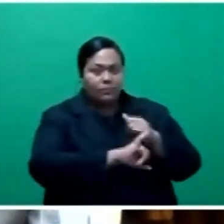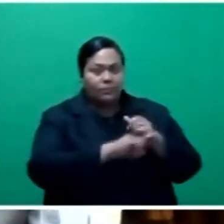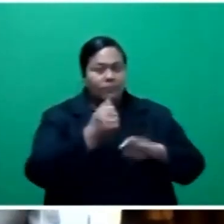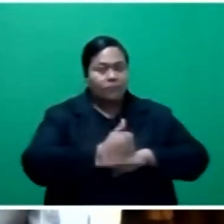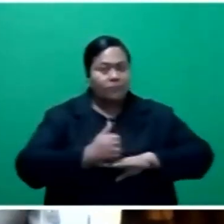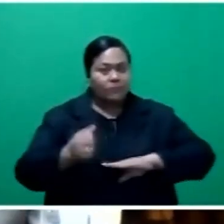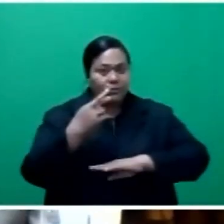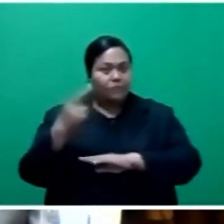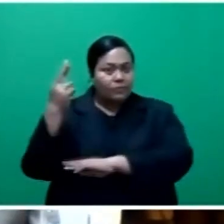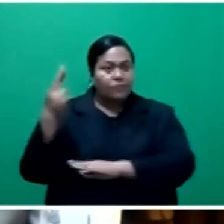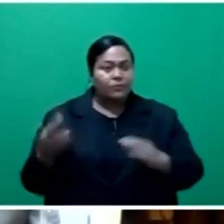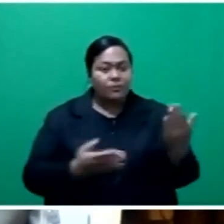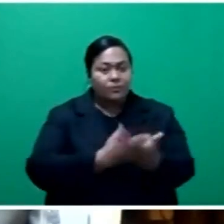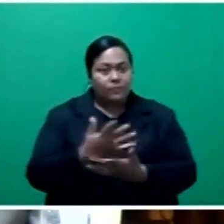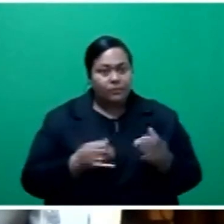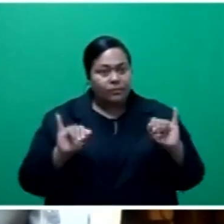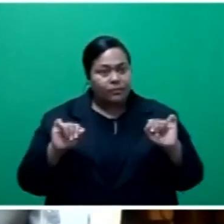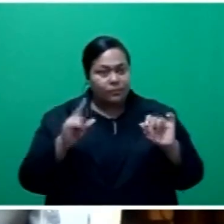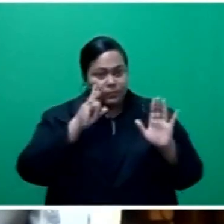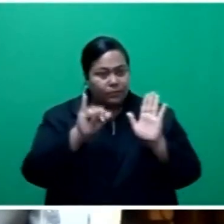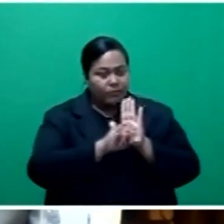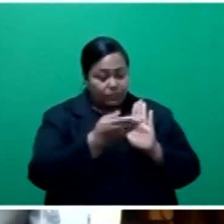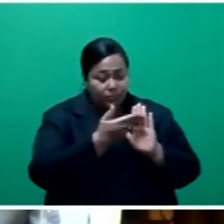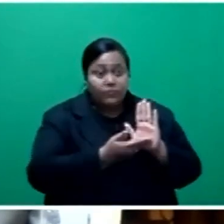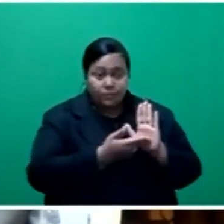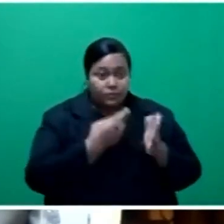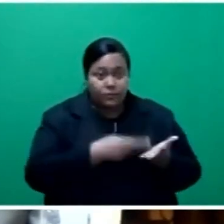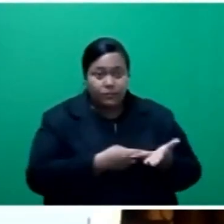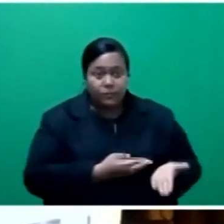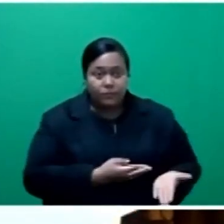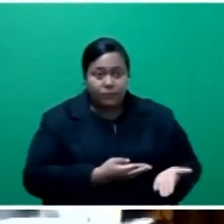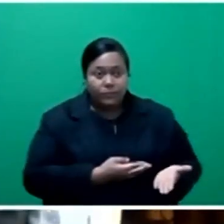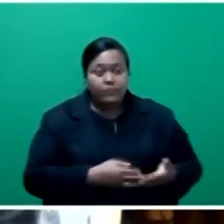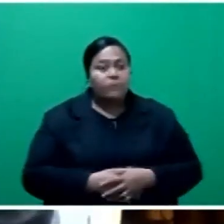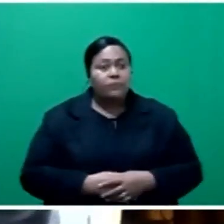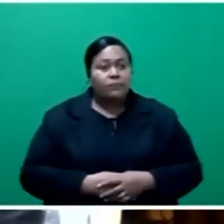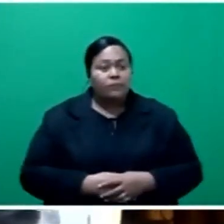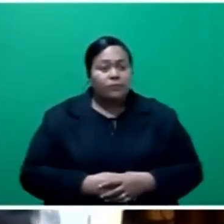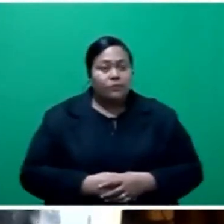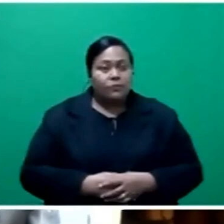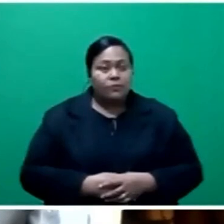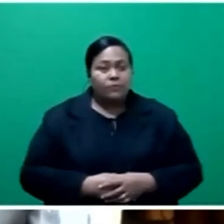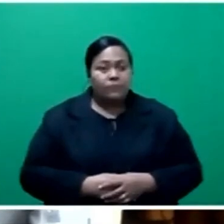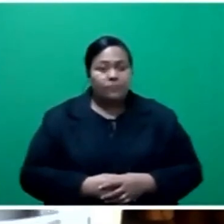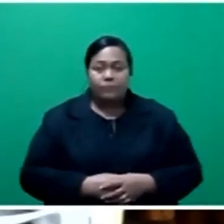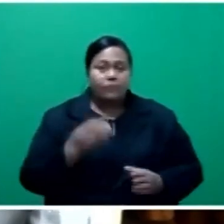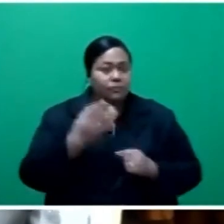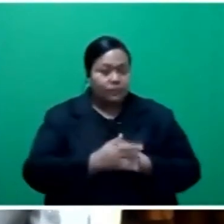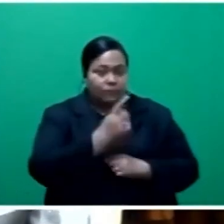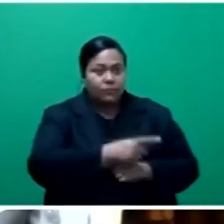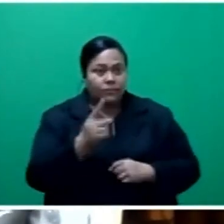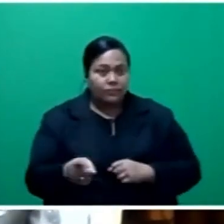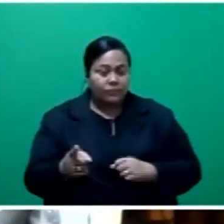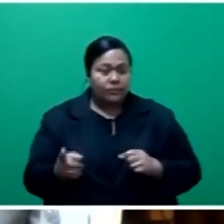representatives to discuss the issues identified in the Auditor General's report. Furthermore, the Auditor General has failed to attend entry and